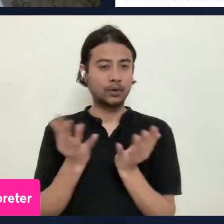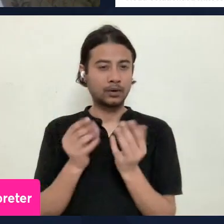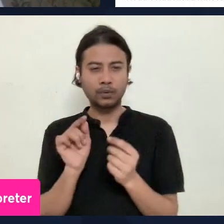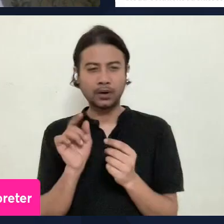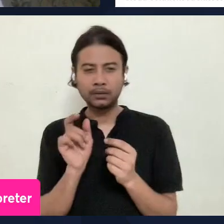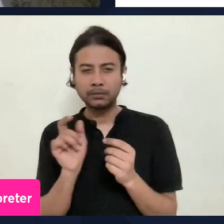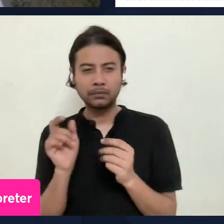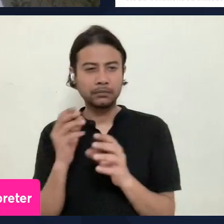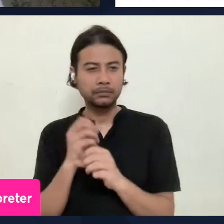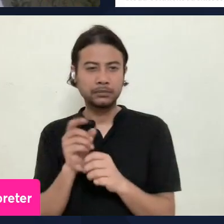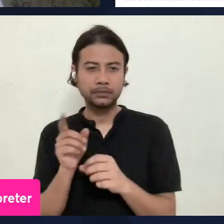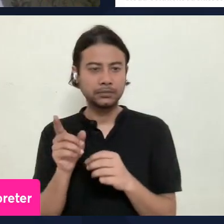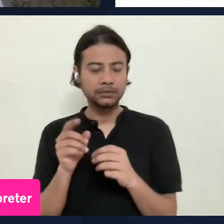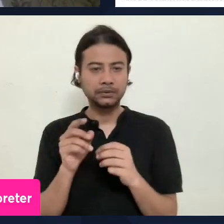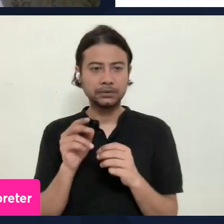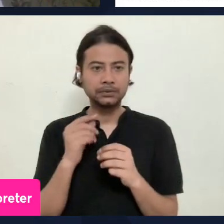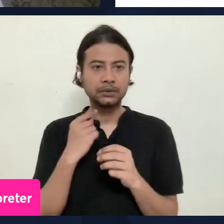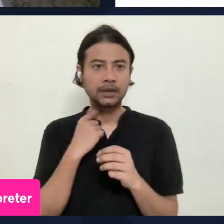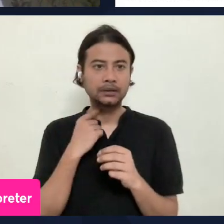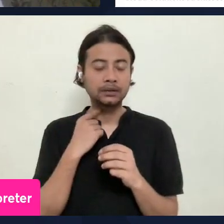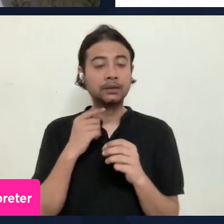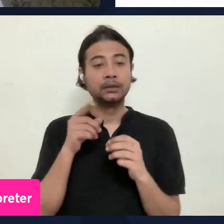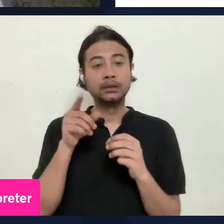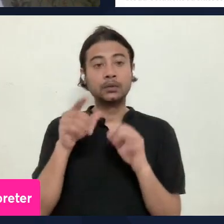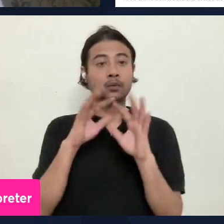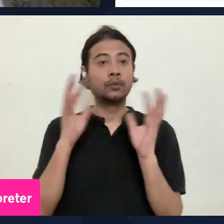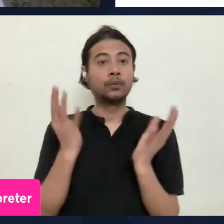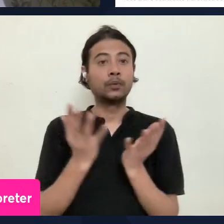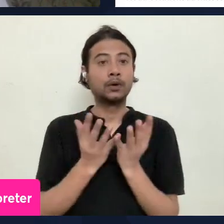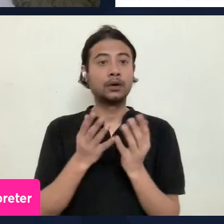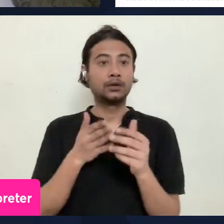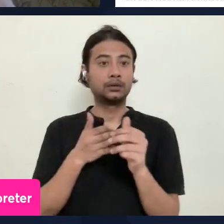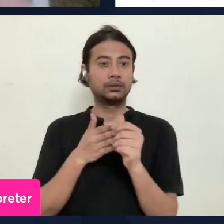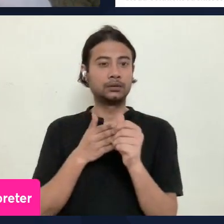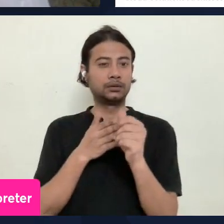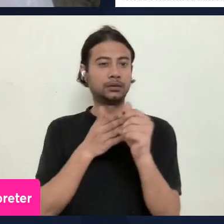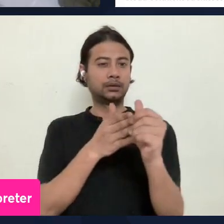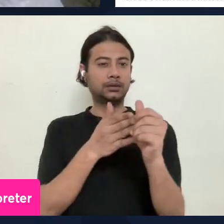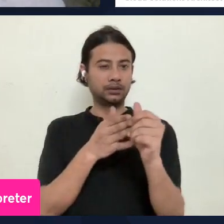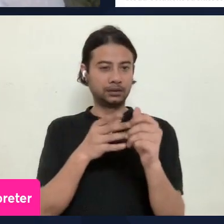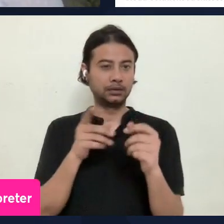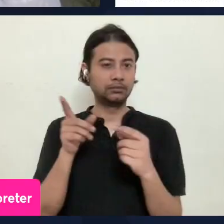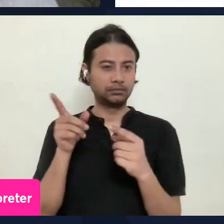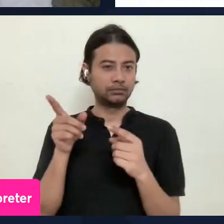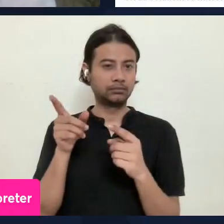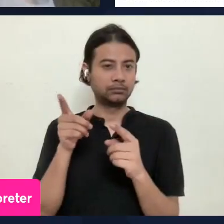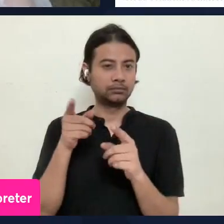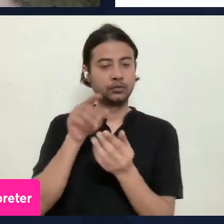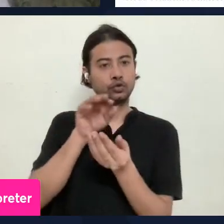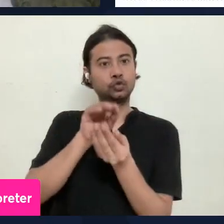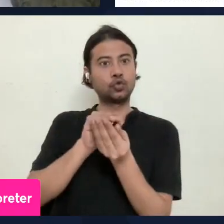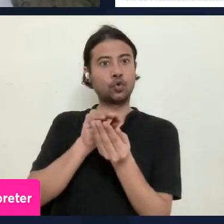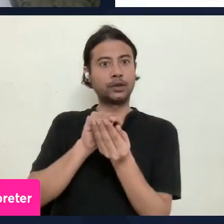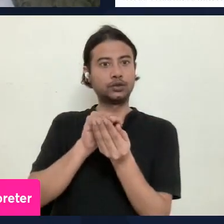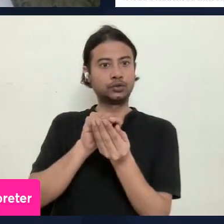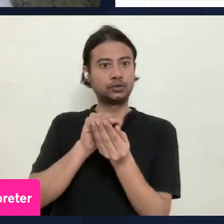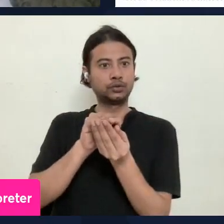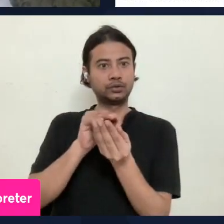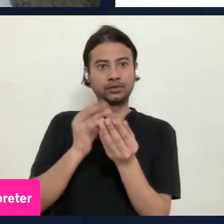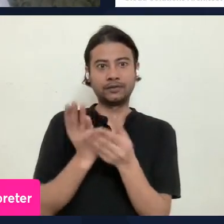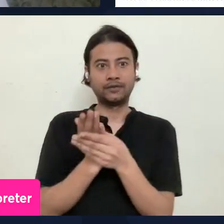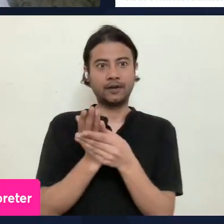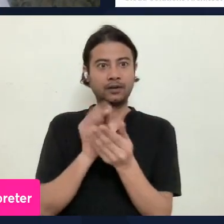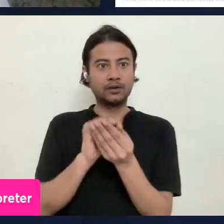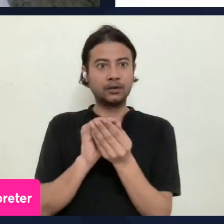attached storage in that sense. And Azure NetApp Files has been around now for almost 7 years in